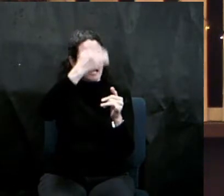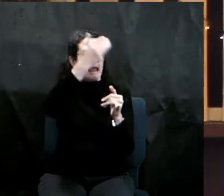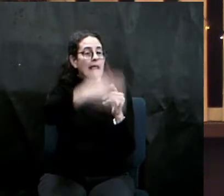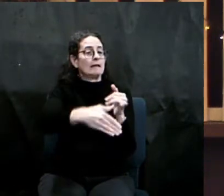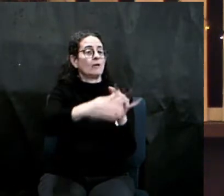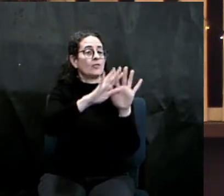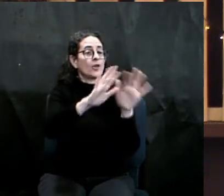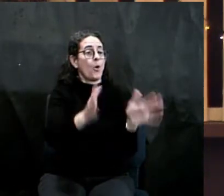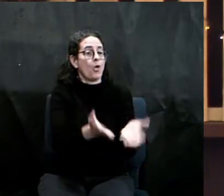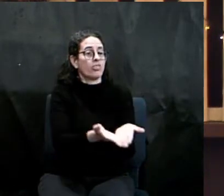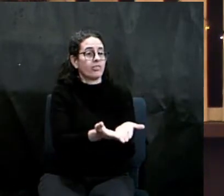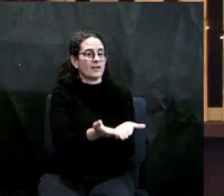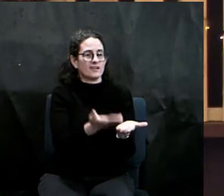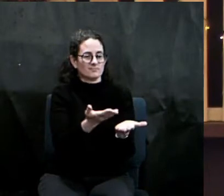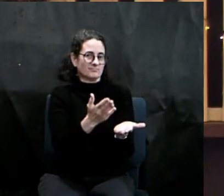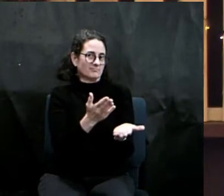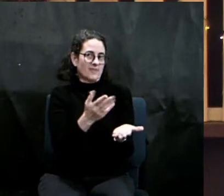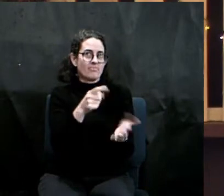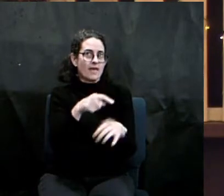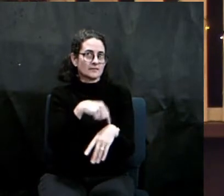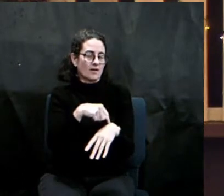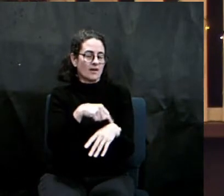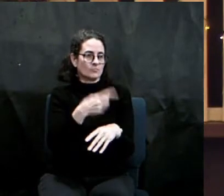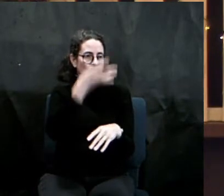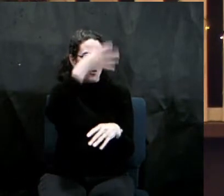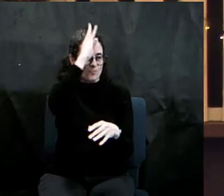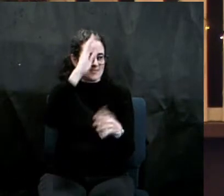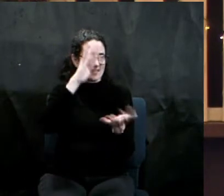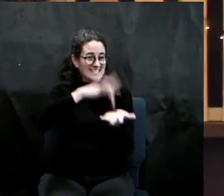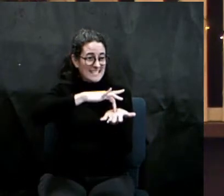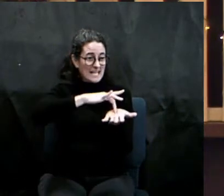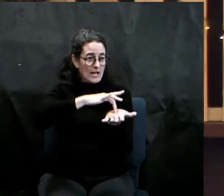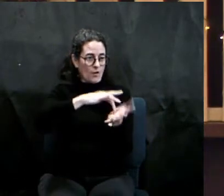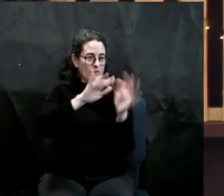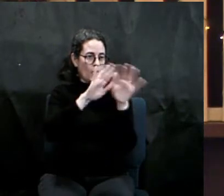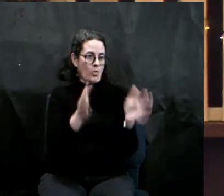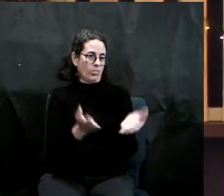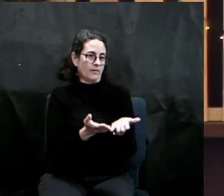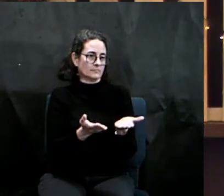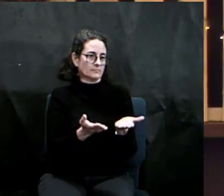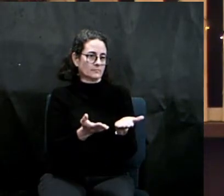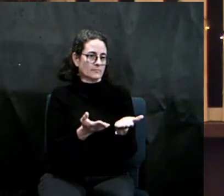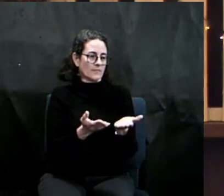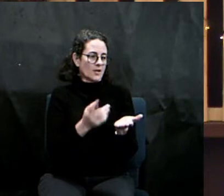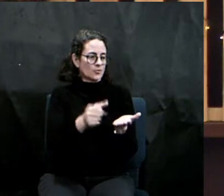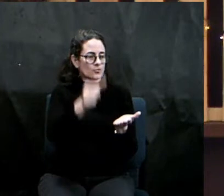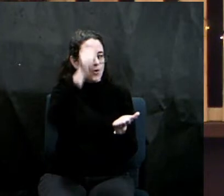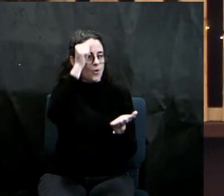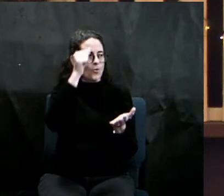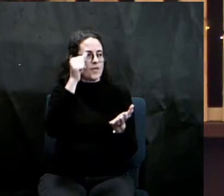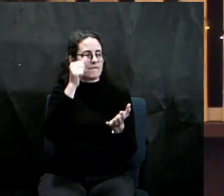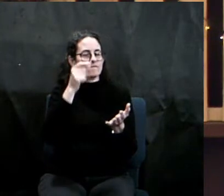ways, Rome is the center of the earth. You know that expression, all roads lead to